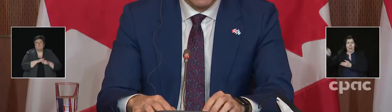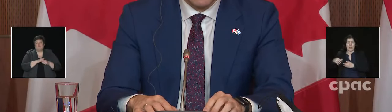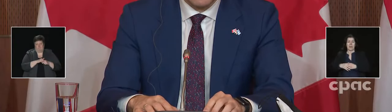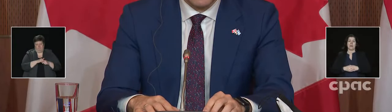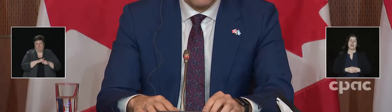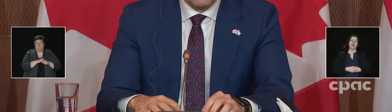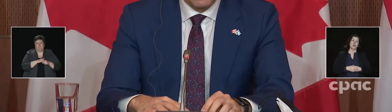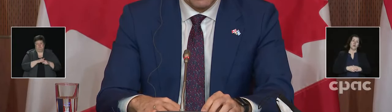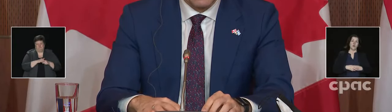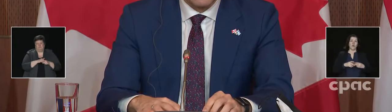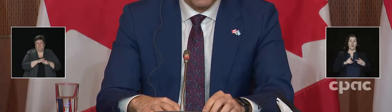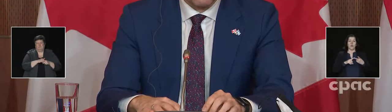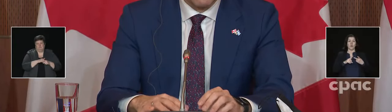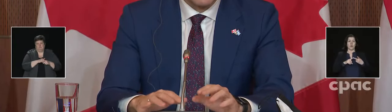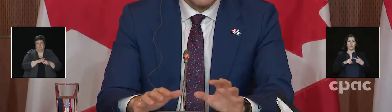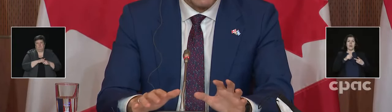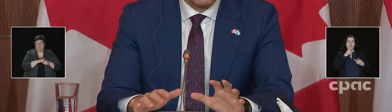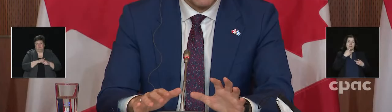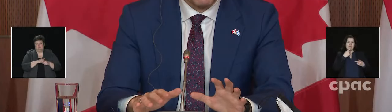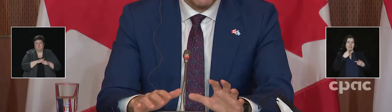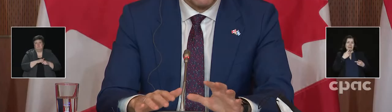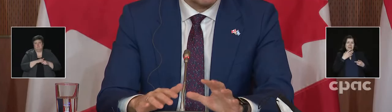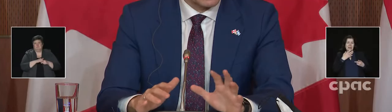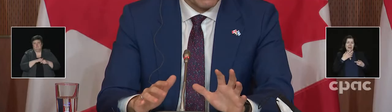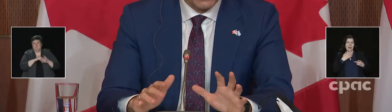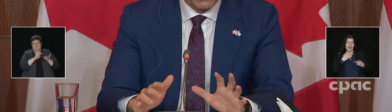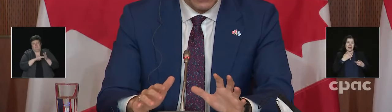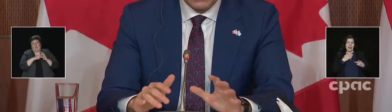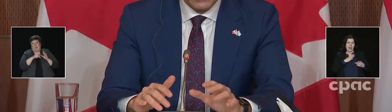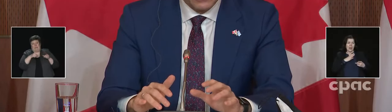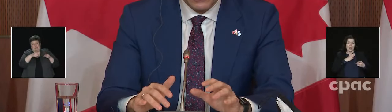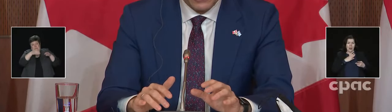setting. So these types of people,